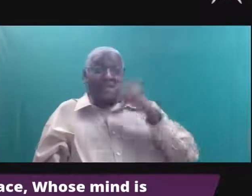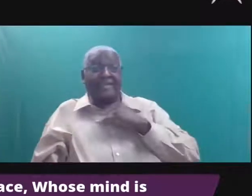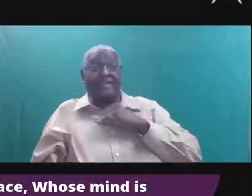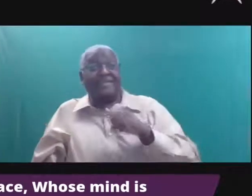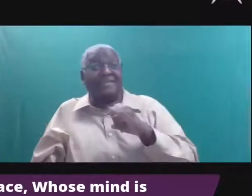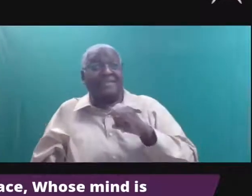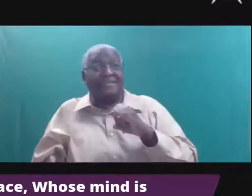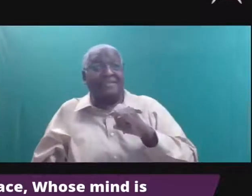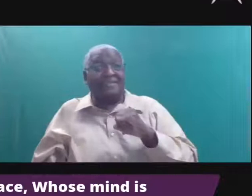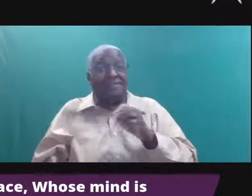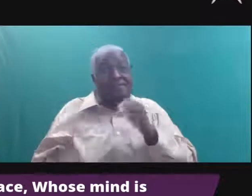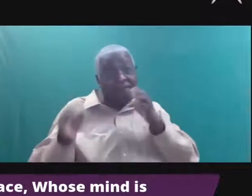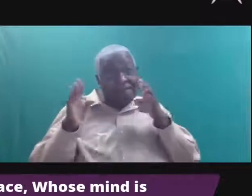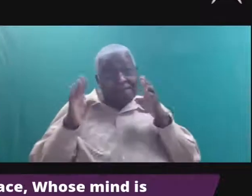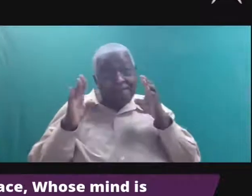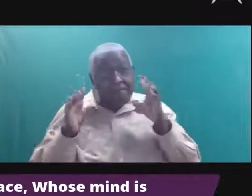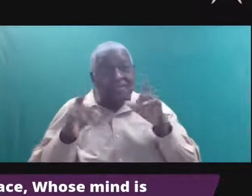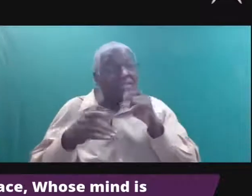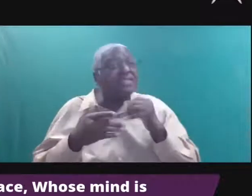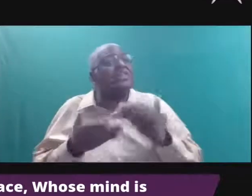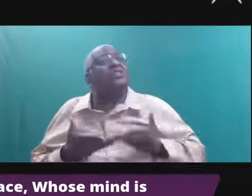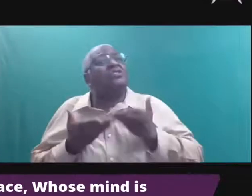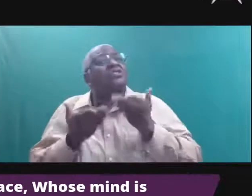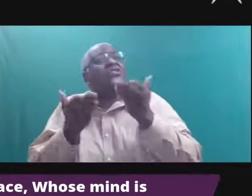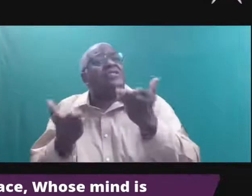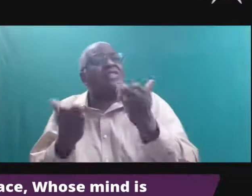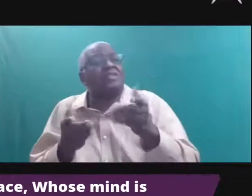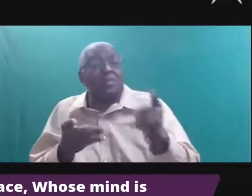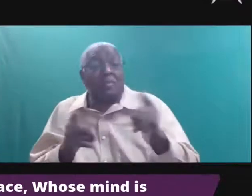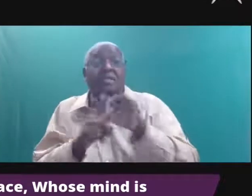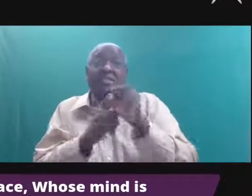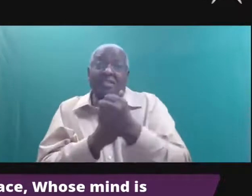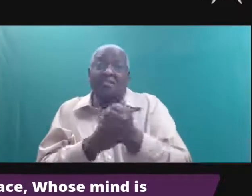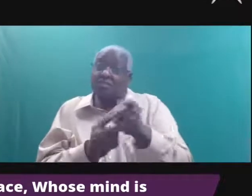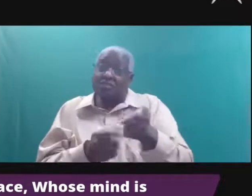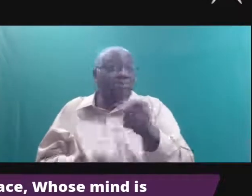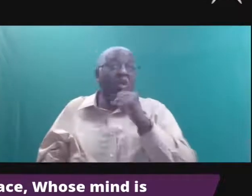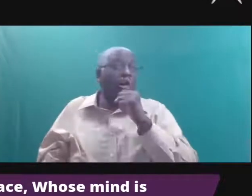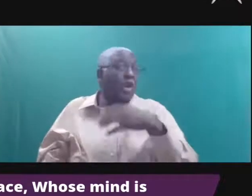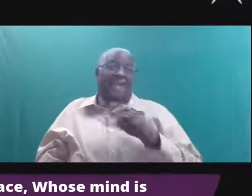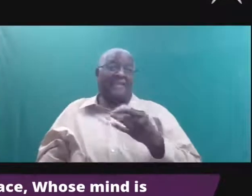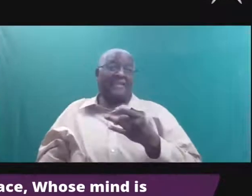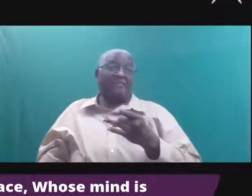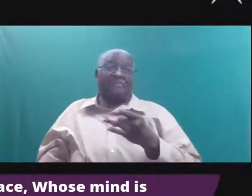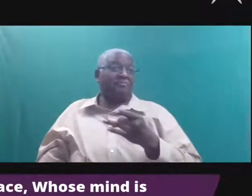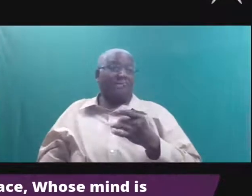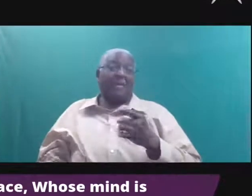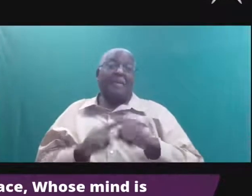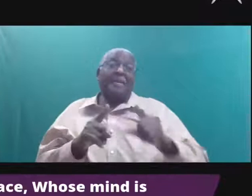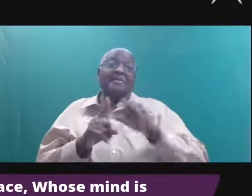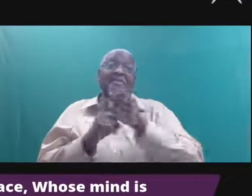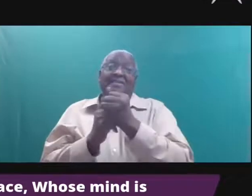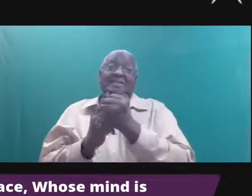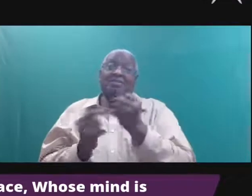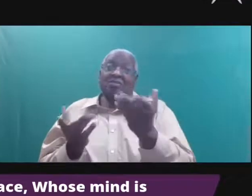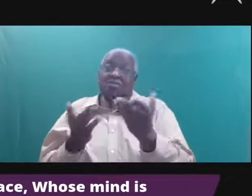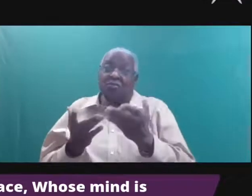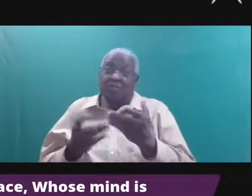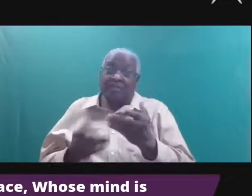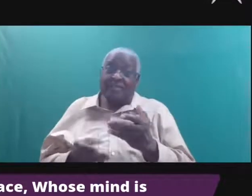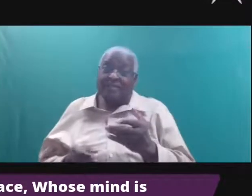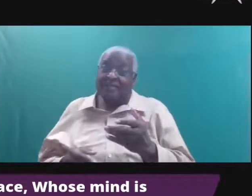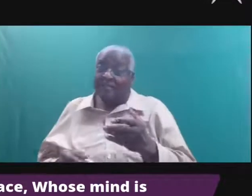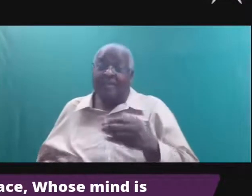God, I just saw it. This suggests that there are going to be situations you don't necessarily like to be in. There are going to be situations that you don't want to find yourself